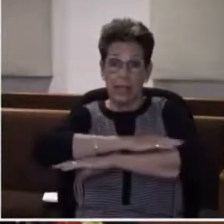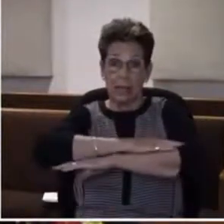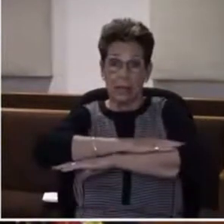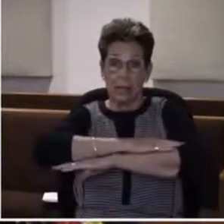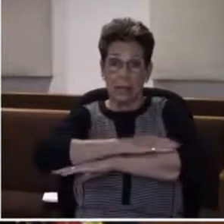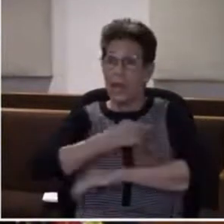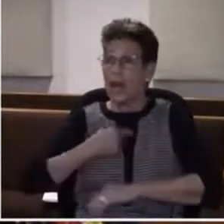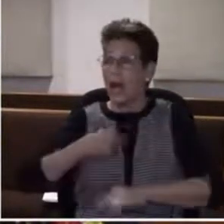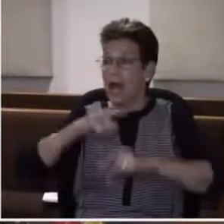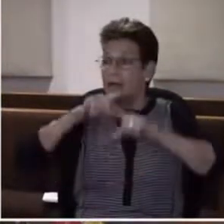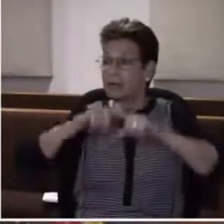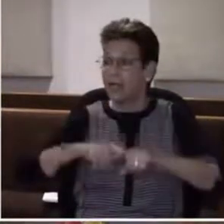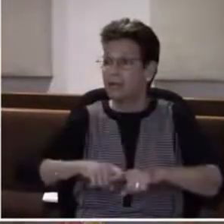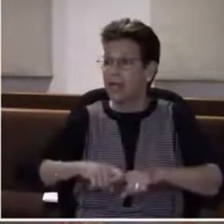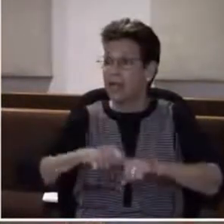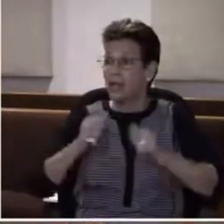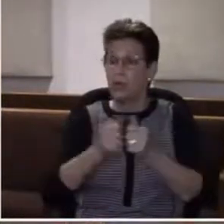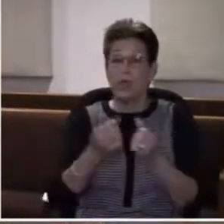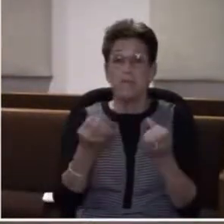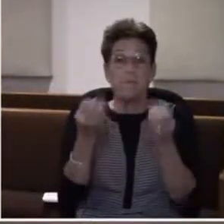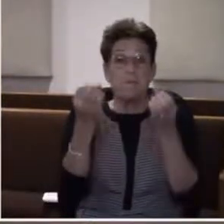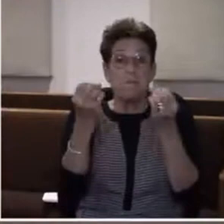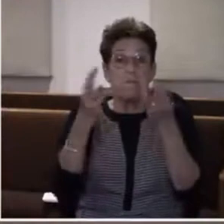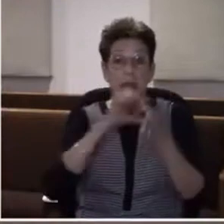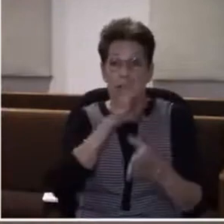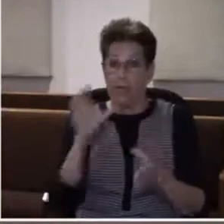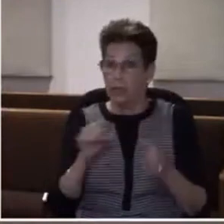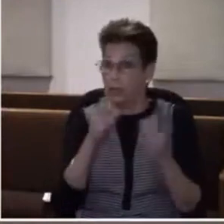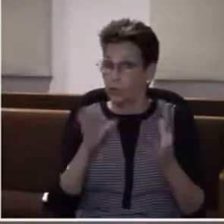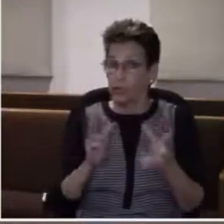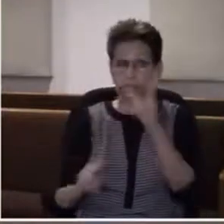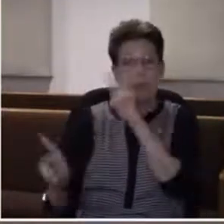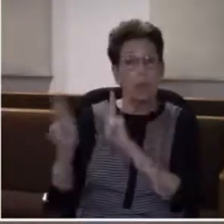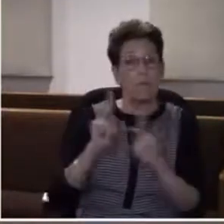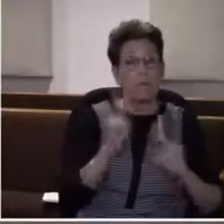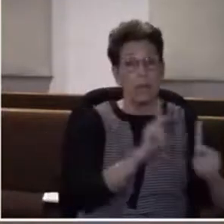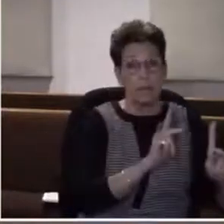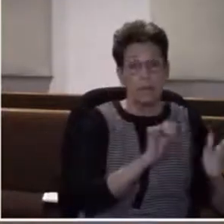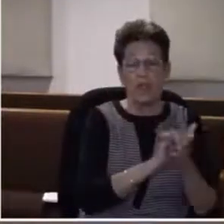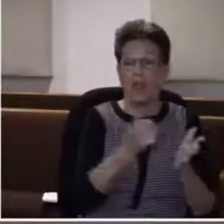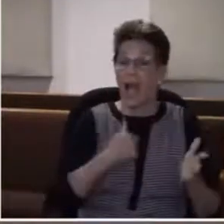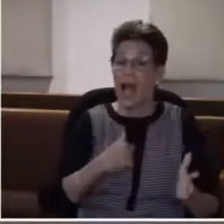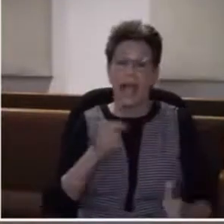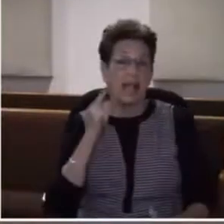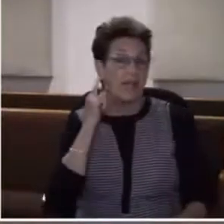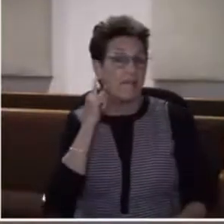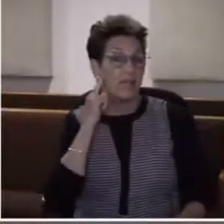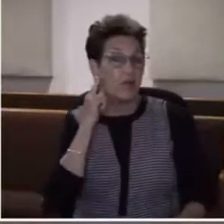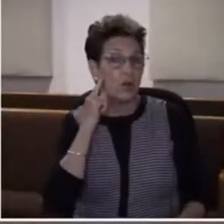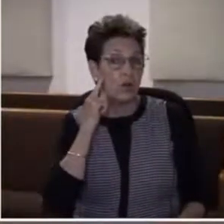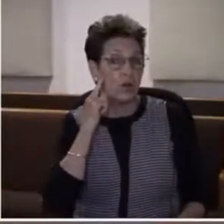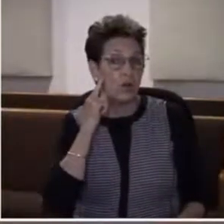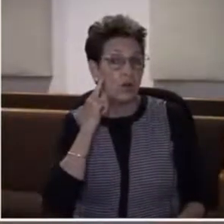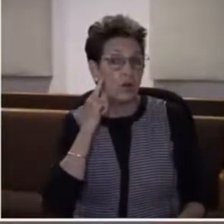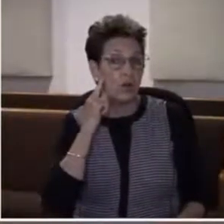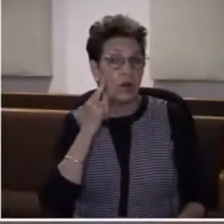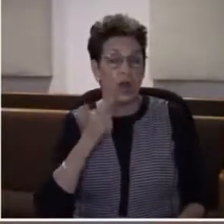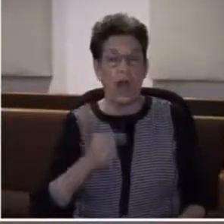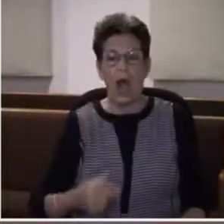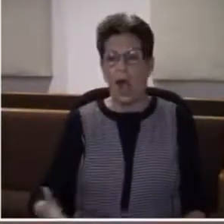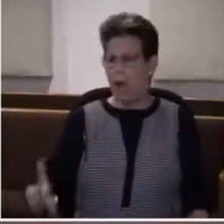sat with many Christian people that I have heard, my life